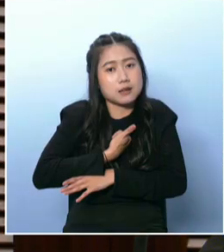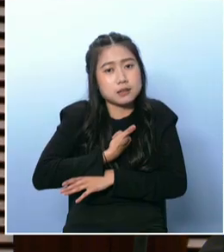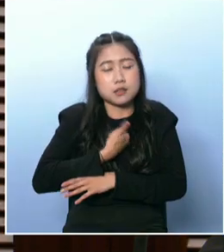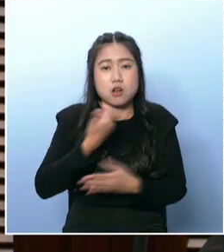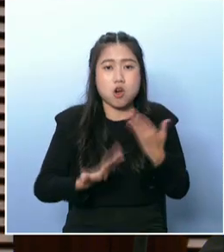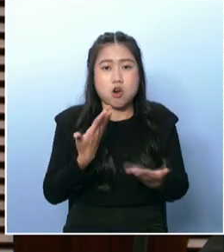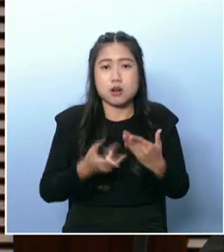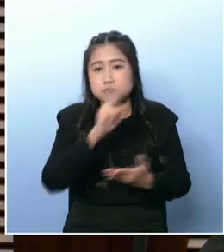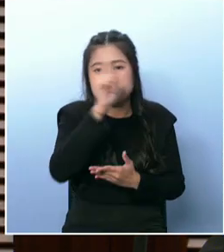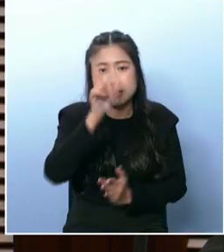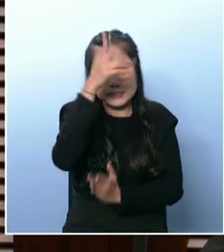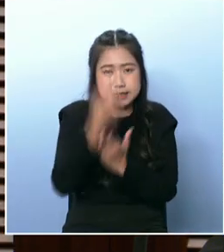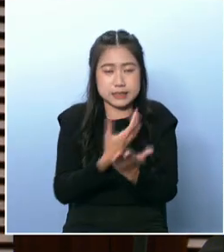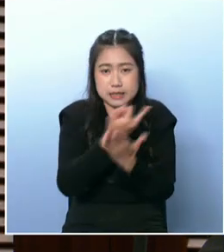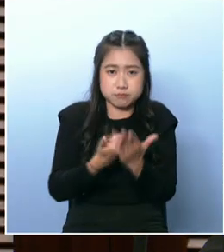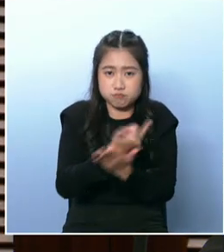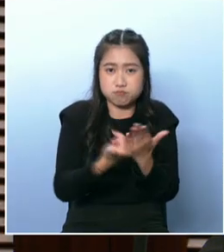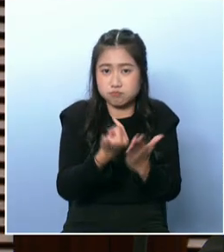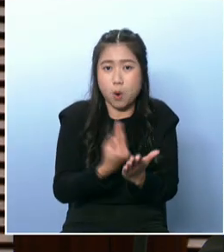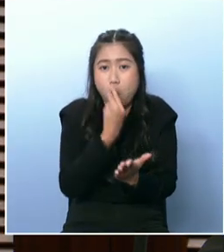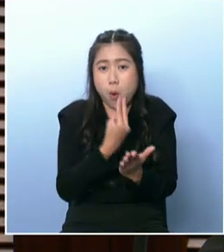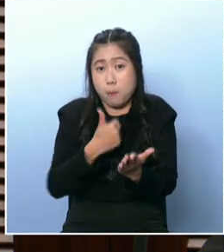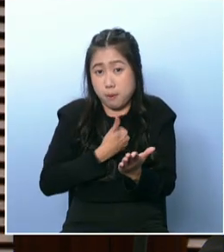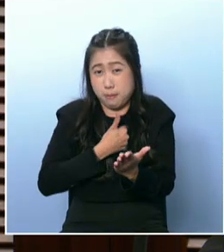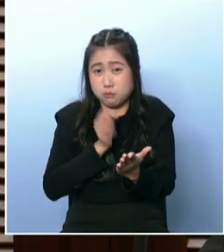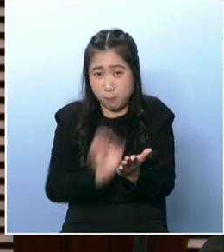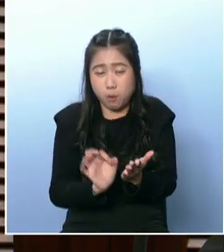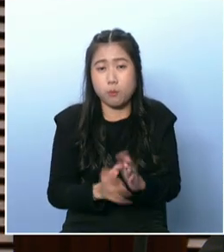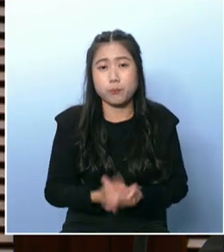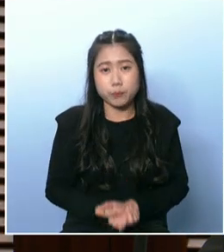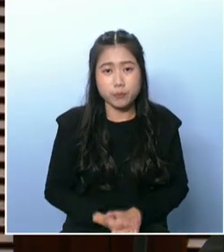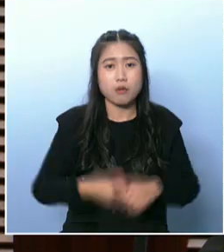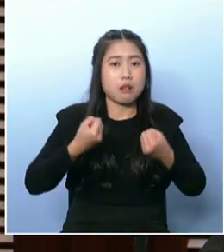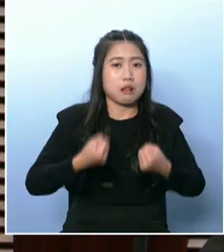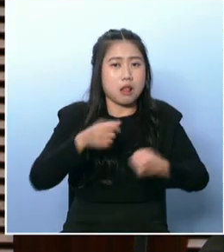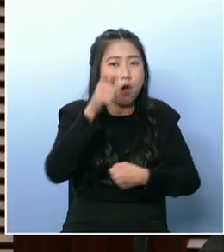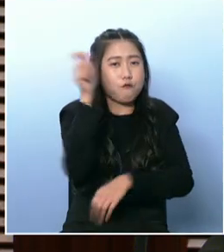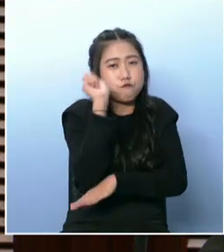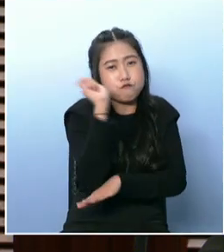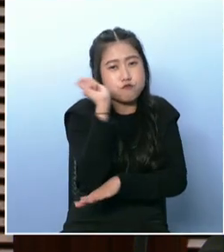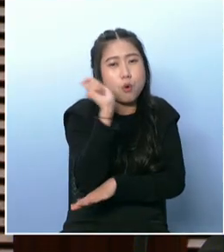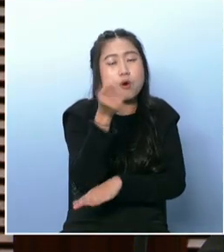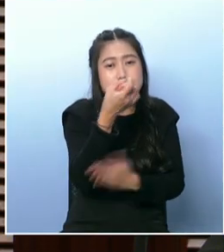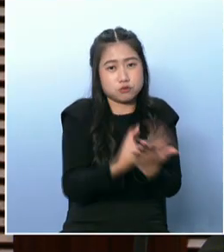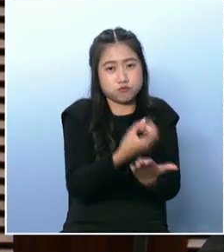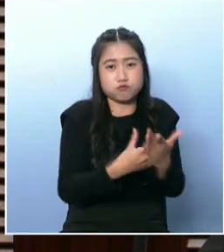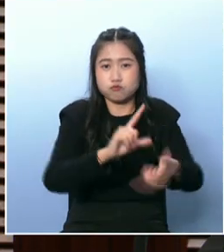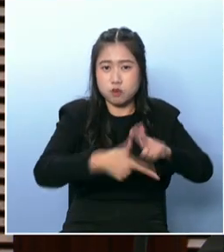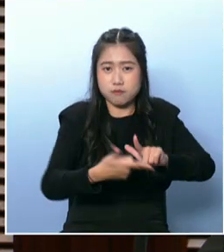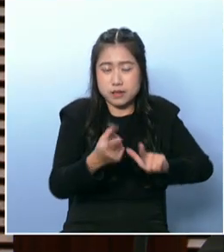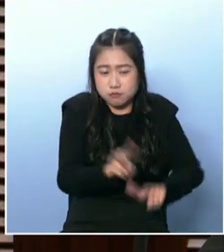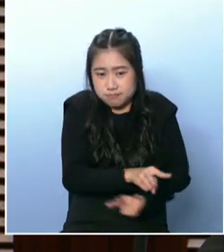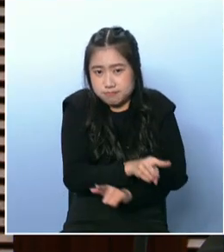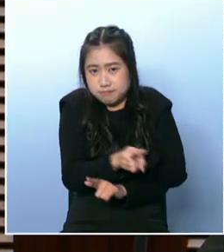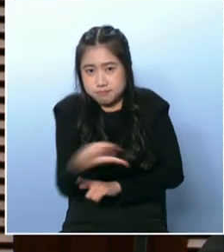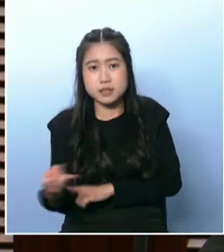resources, we will be able to have a policy review so as we'll be able to provide